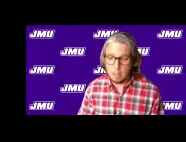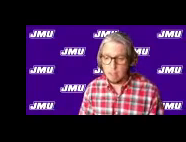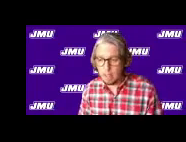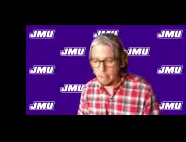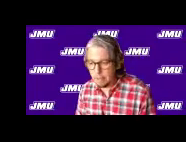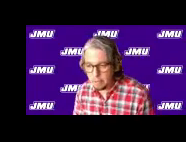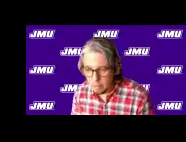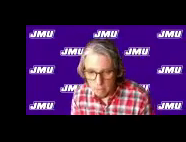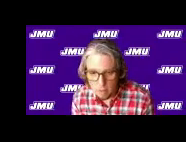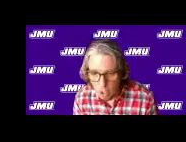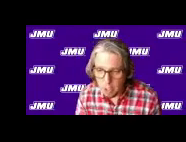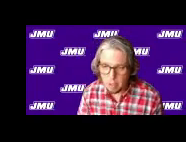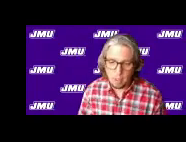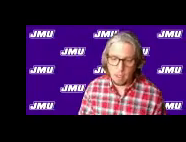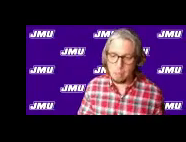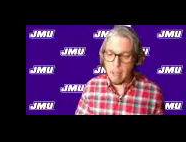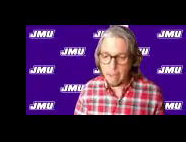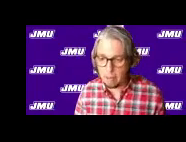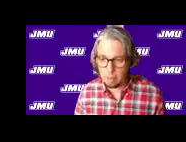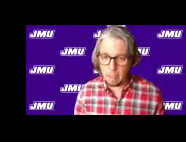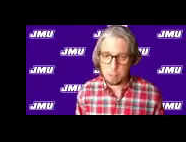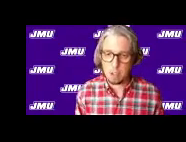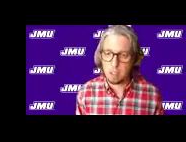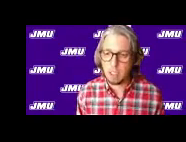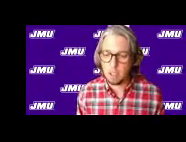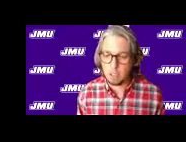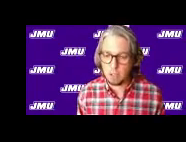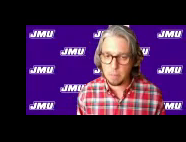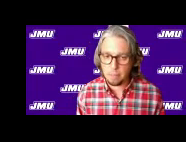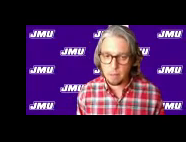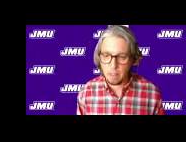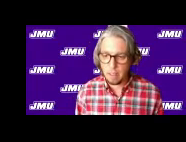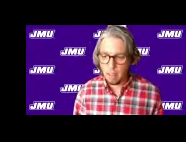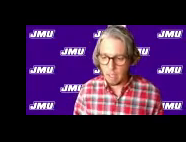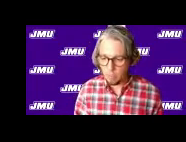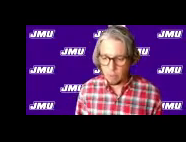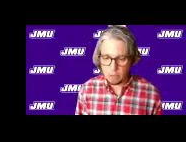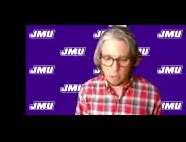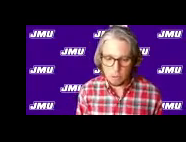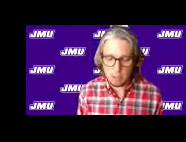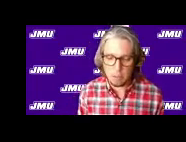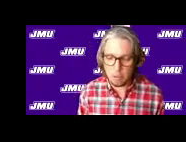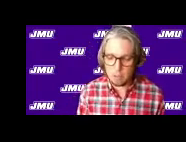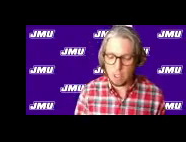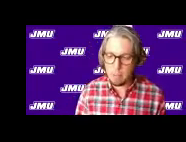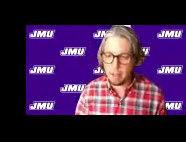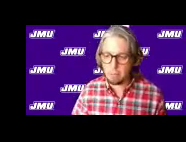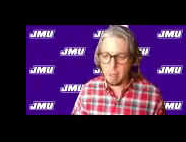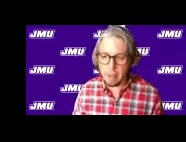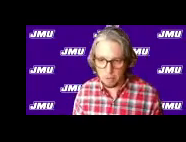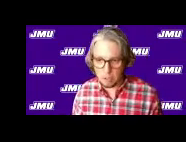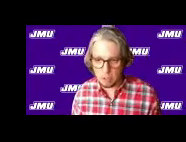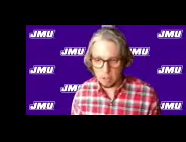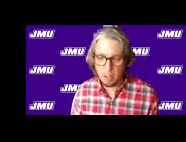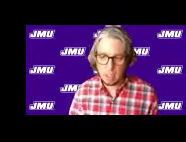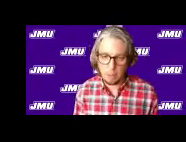disability to be taught math by a special education teacher. Okay, I want students with disabilities taught math by